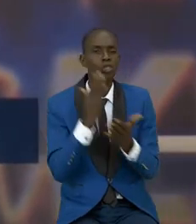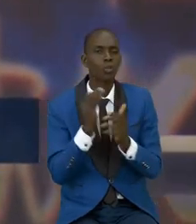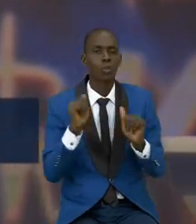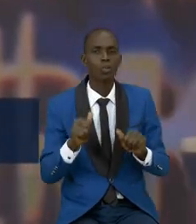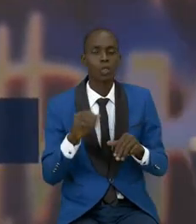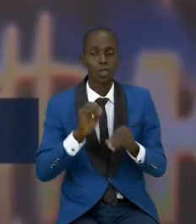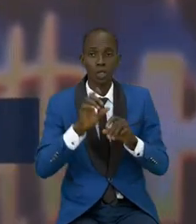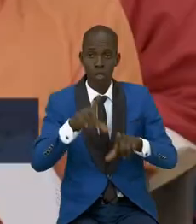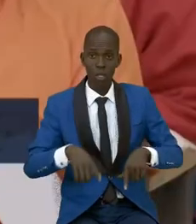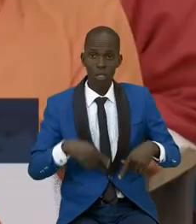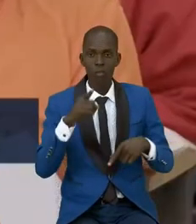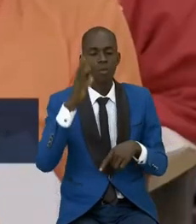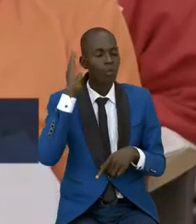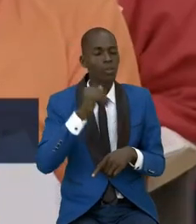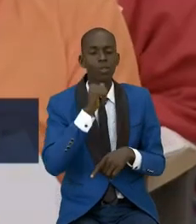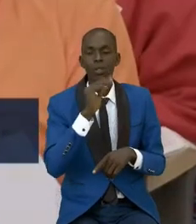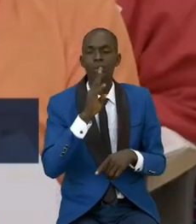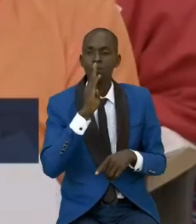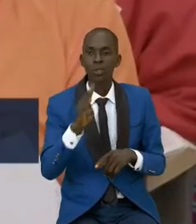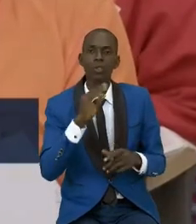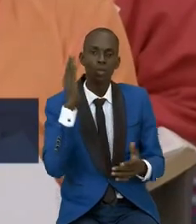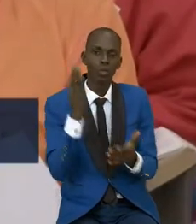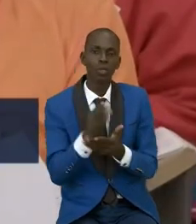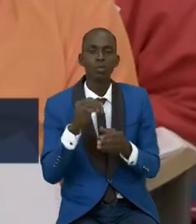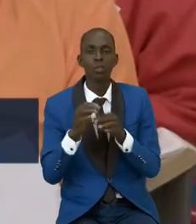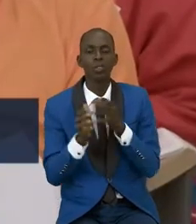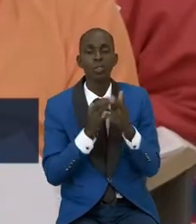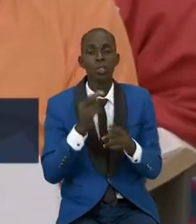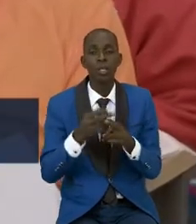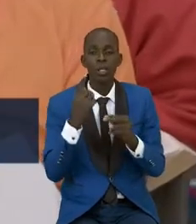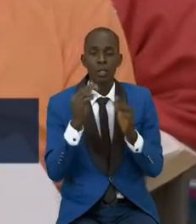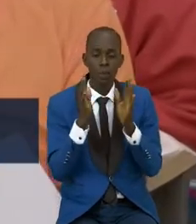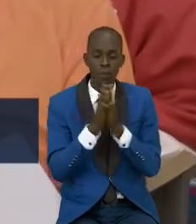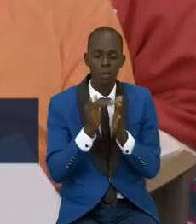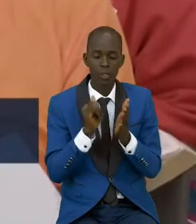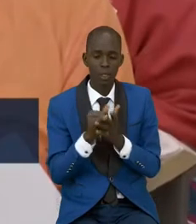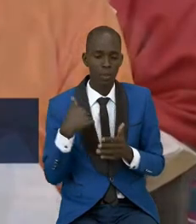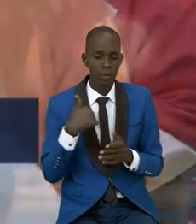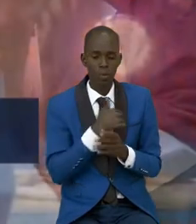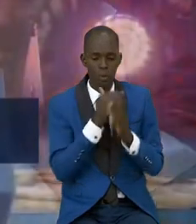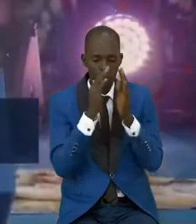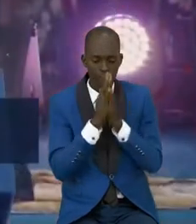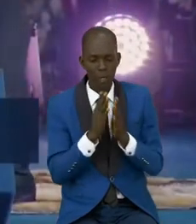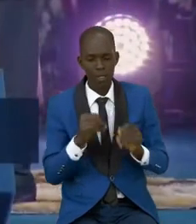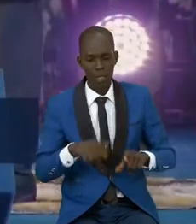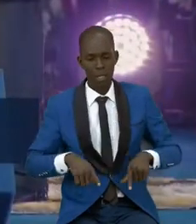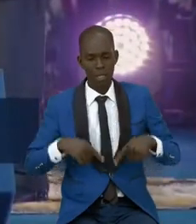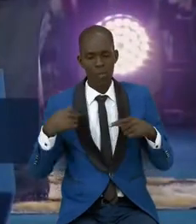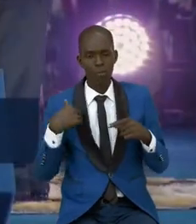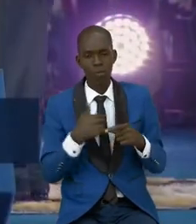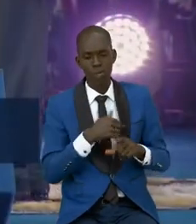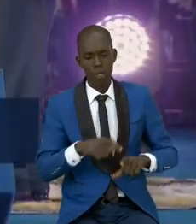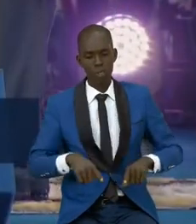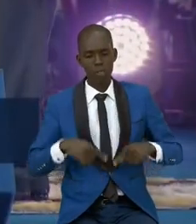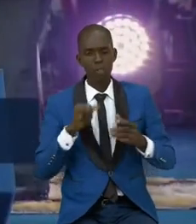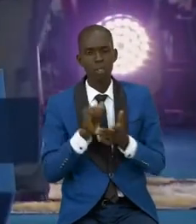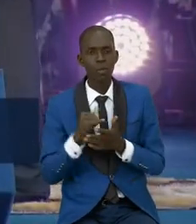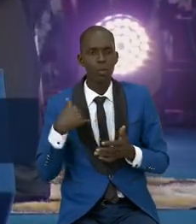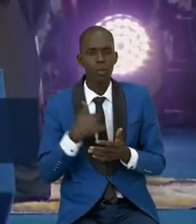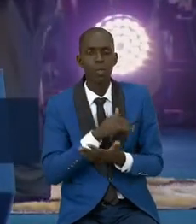you'll become unstoppable. The prayer that we'll pray and the life that we'll live, that will become